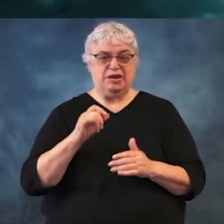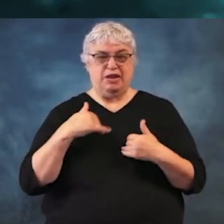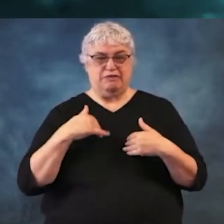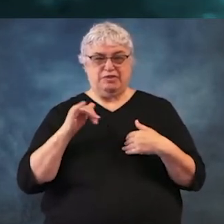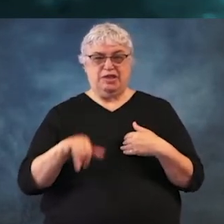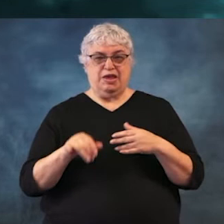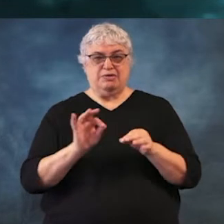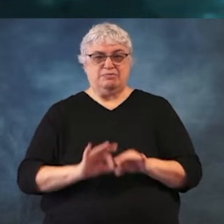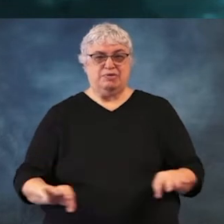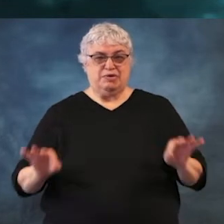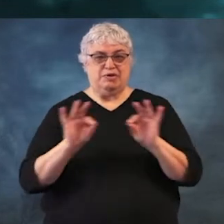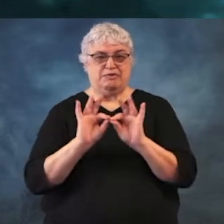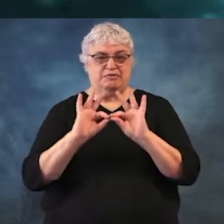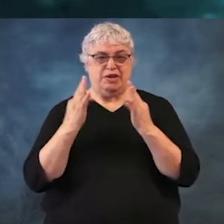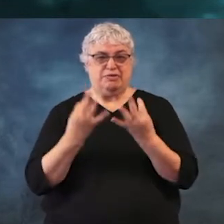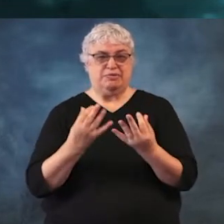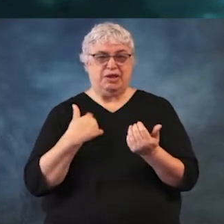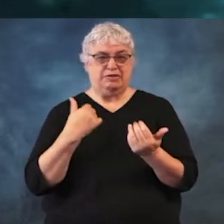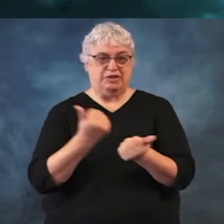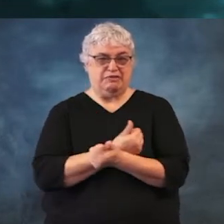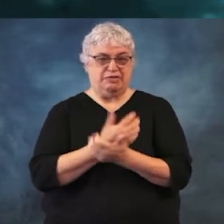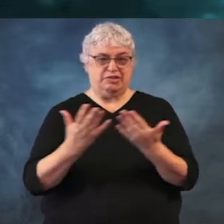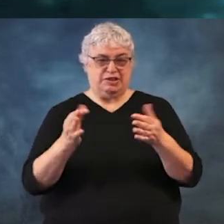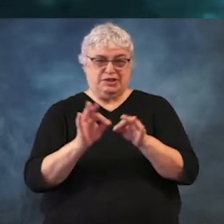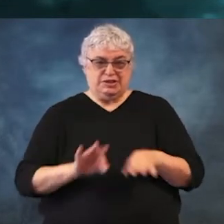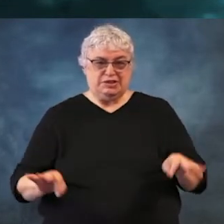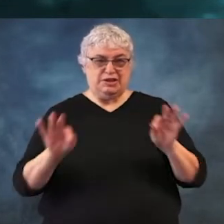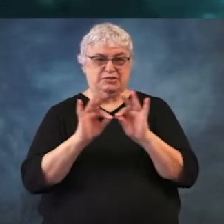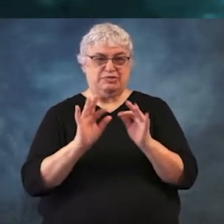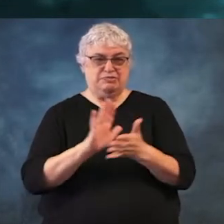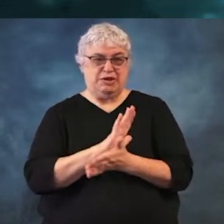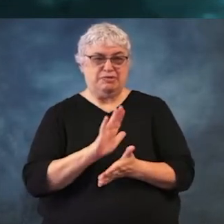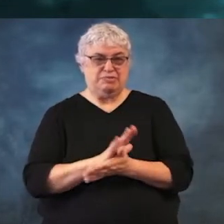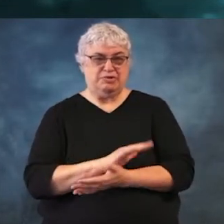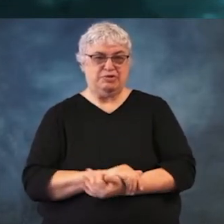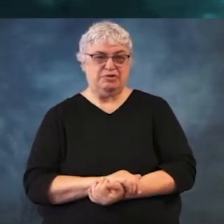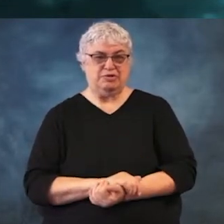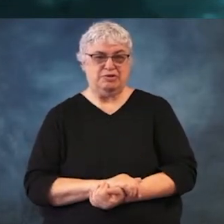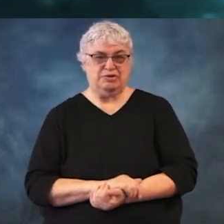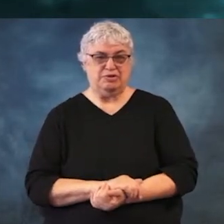make sure that families have all of their essential paperwork with them as well.